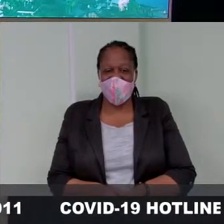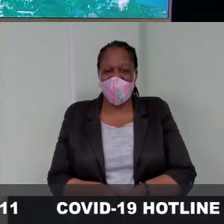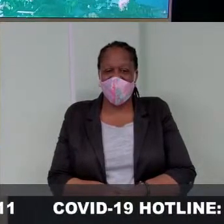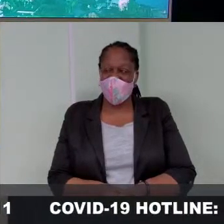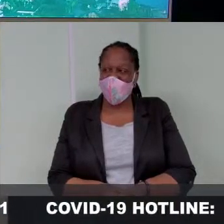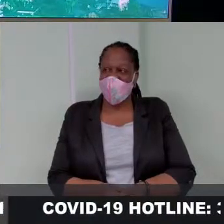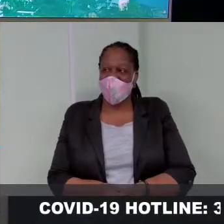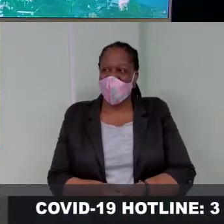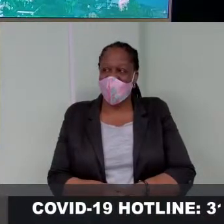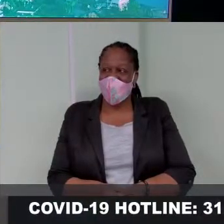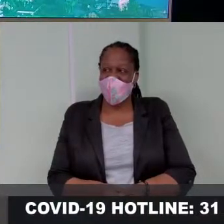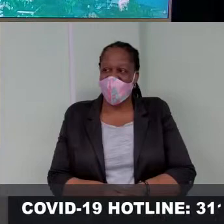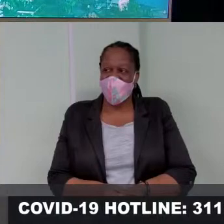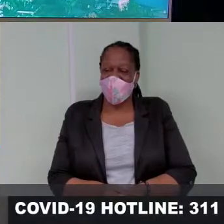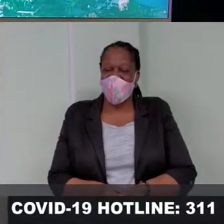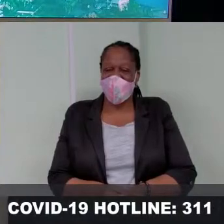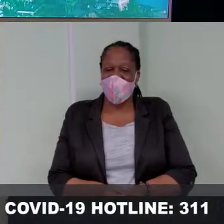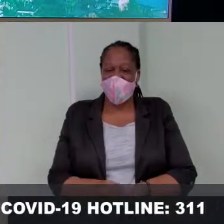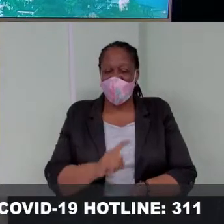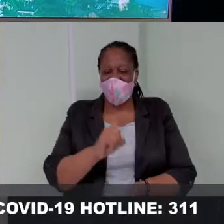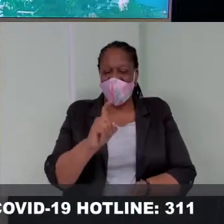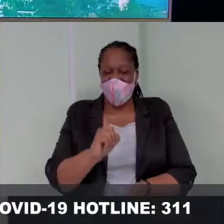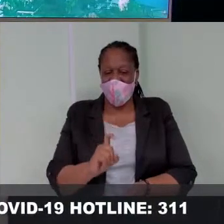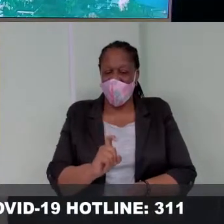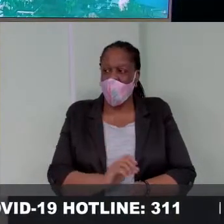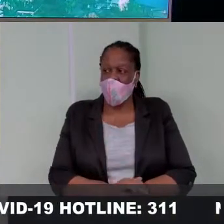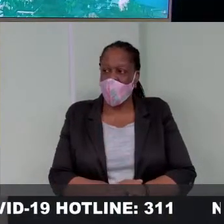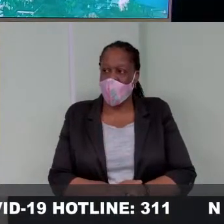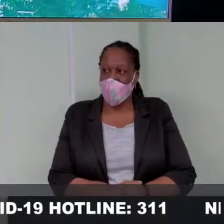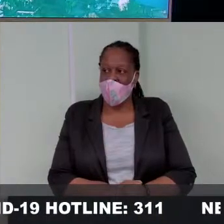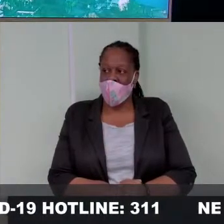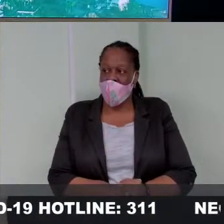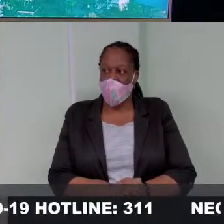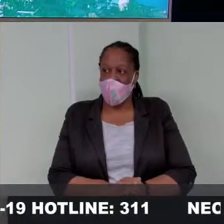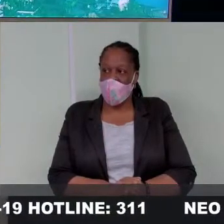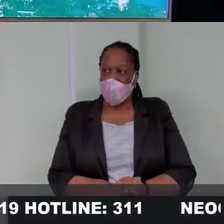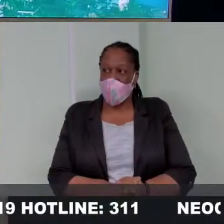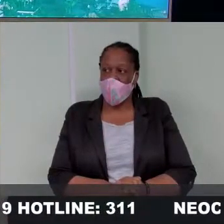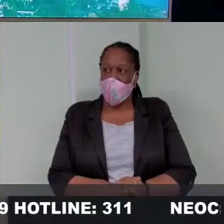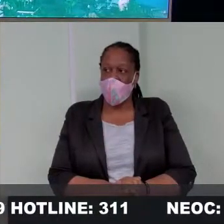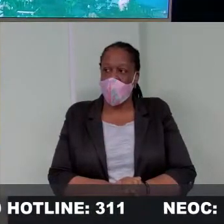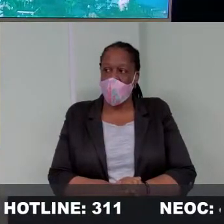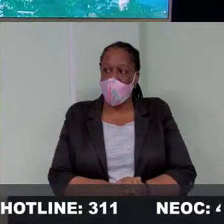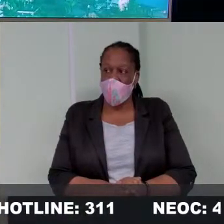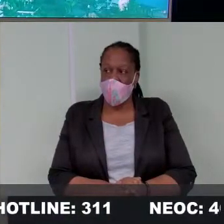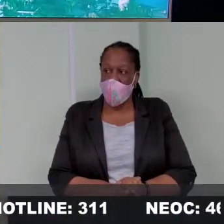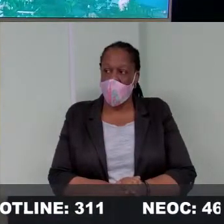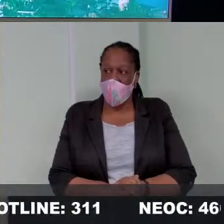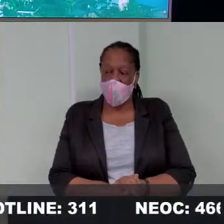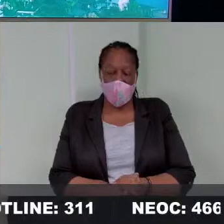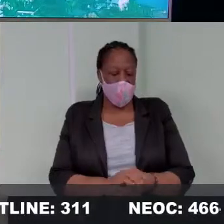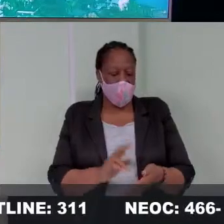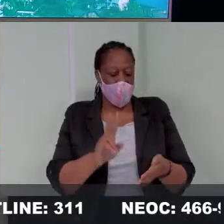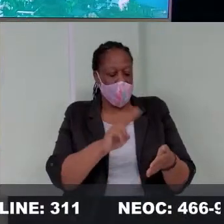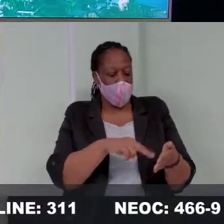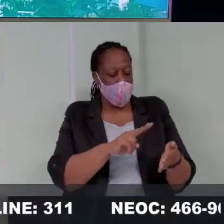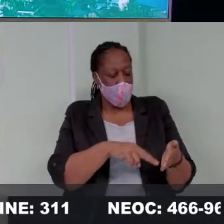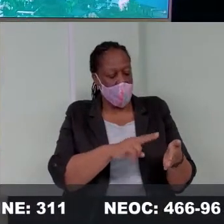Okay, the last question for today. A recent article said that home testing